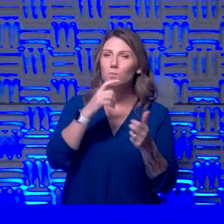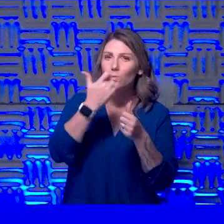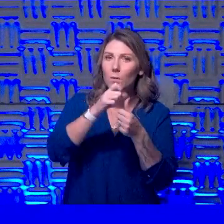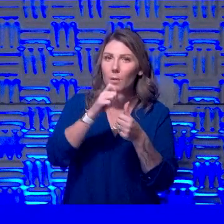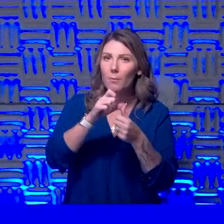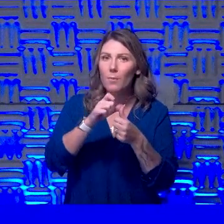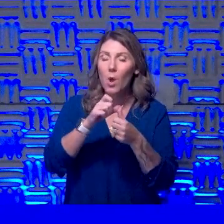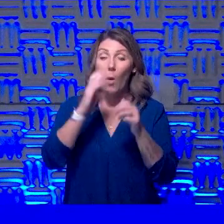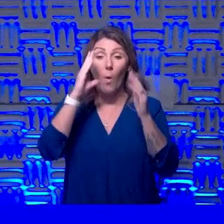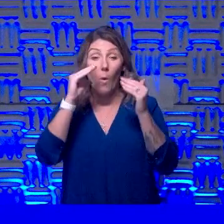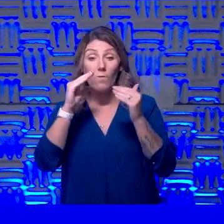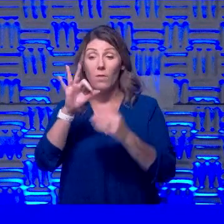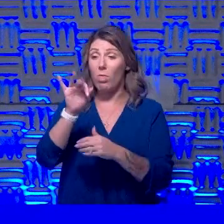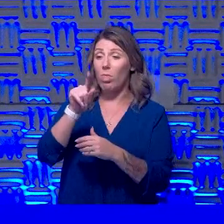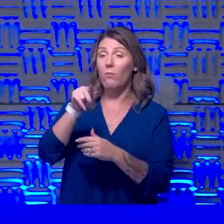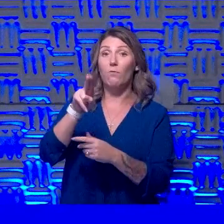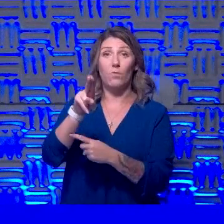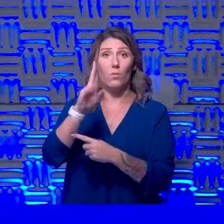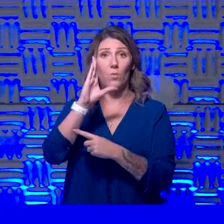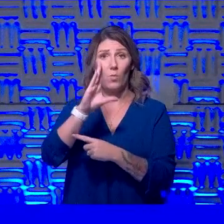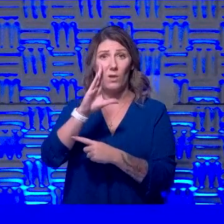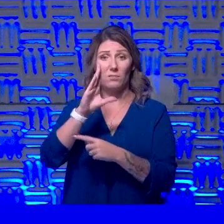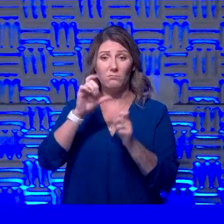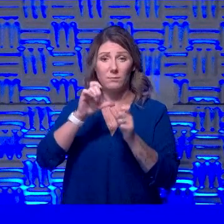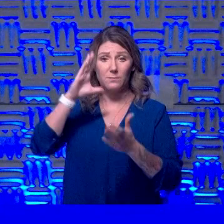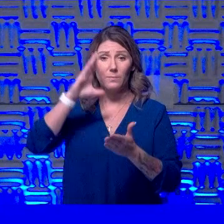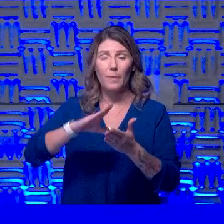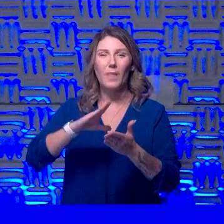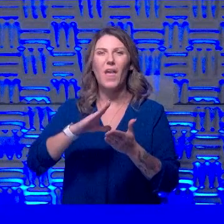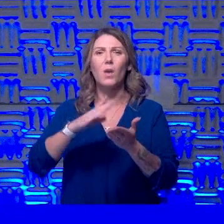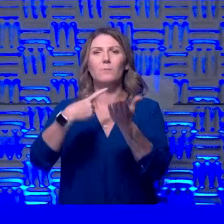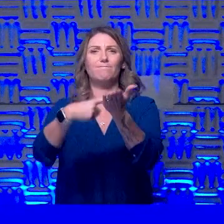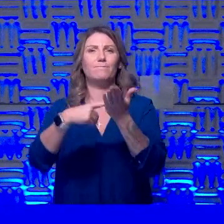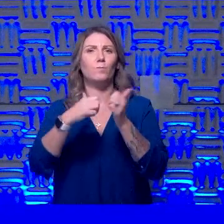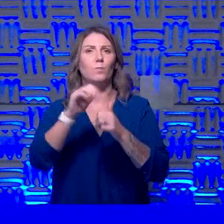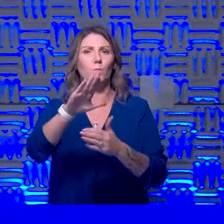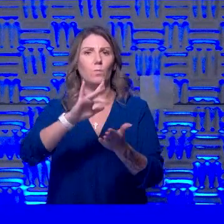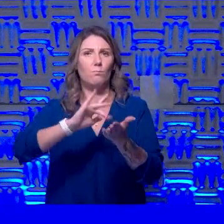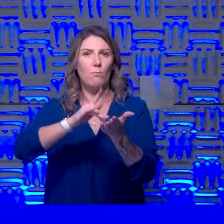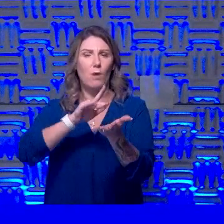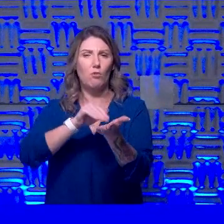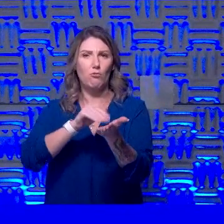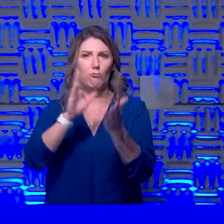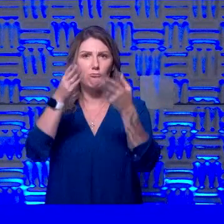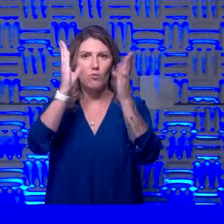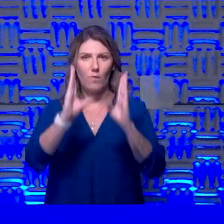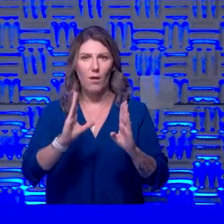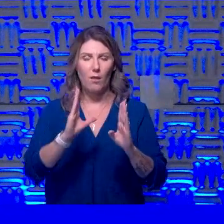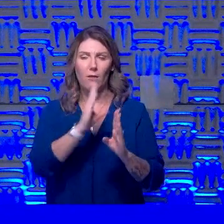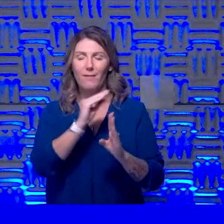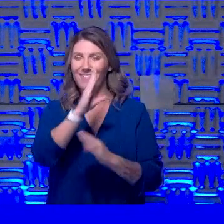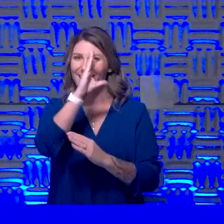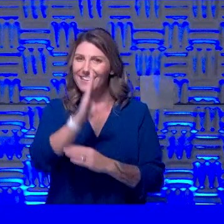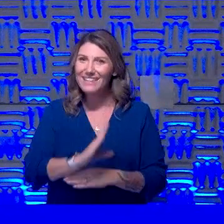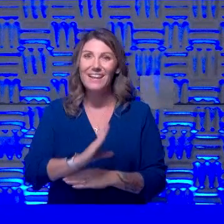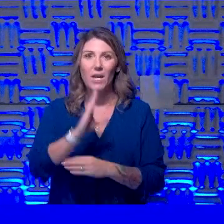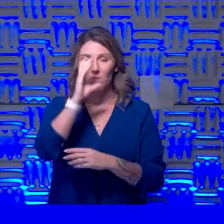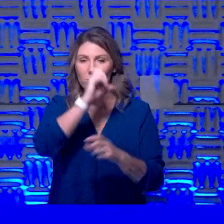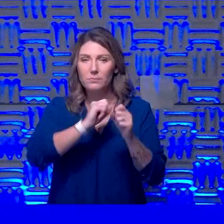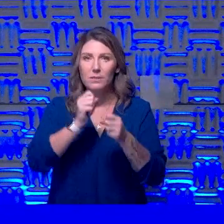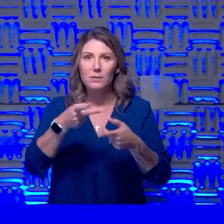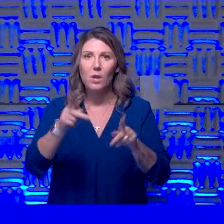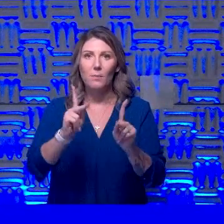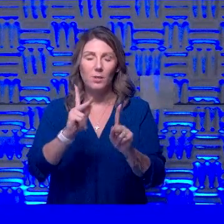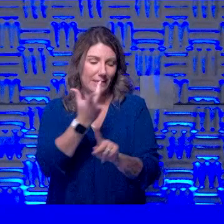Hopefully it will stay low. I think you need to talk with your medical provider about that. But again, we never want to miss an opportunity